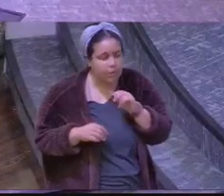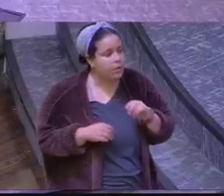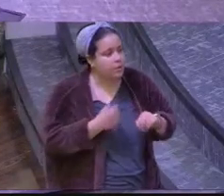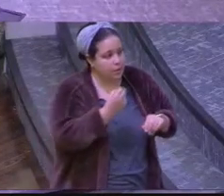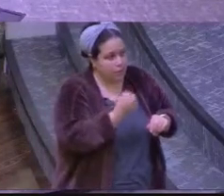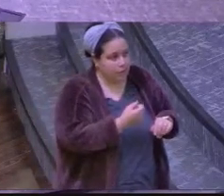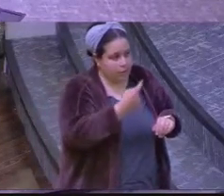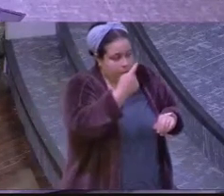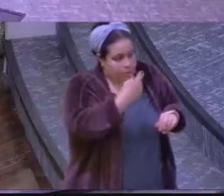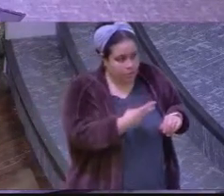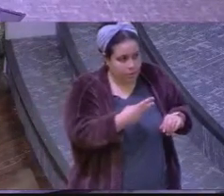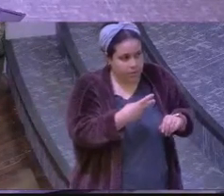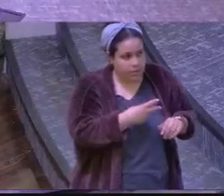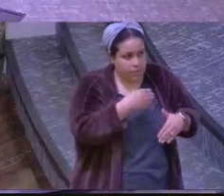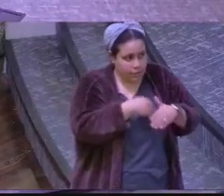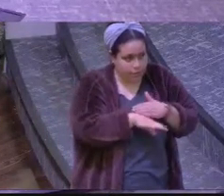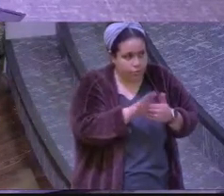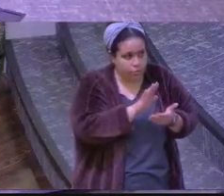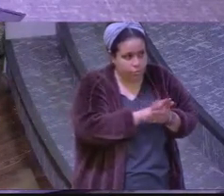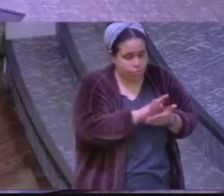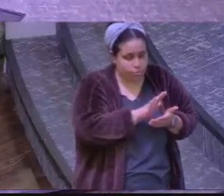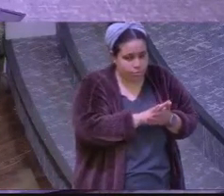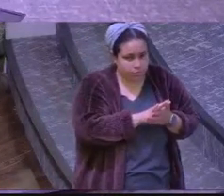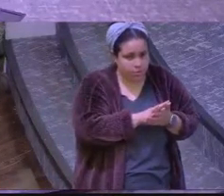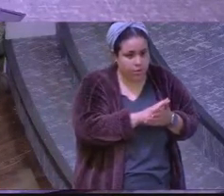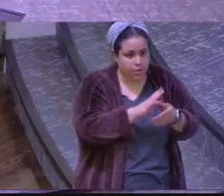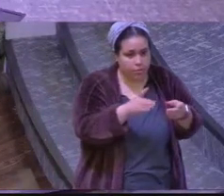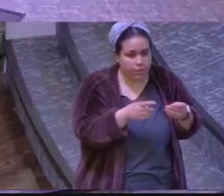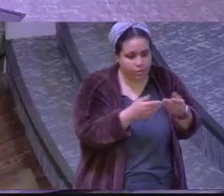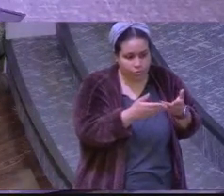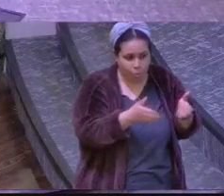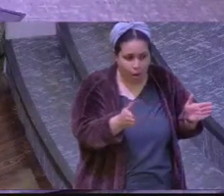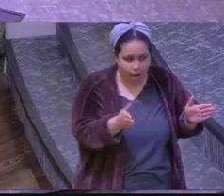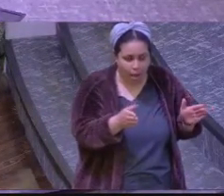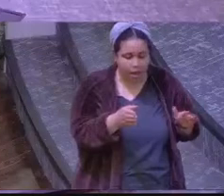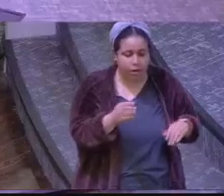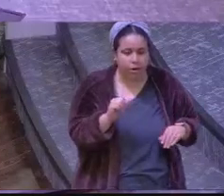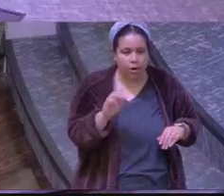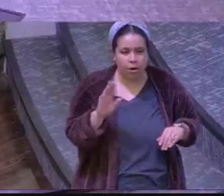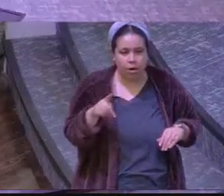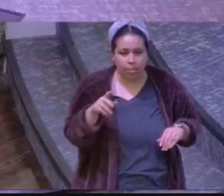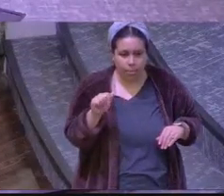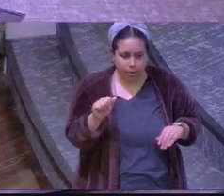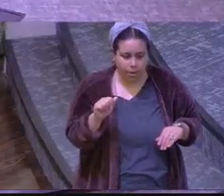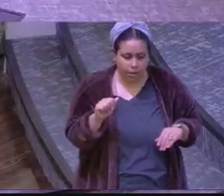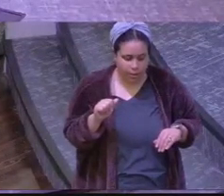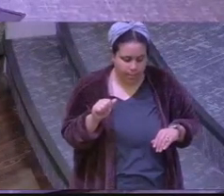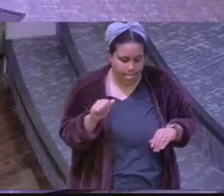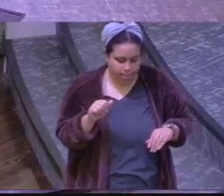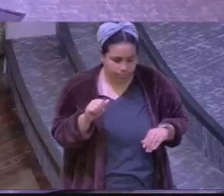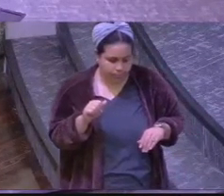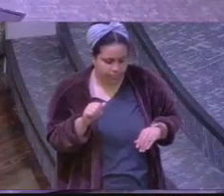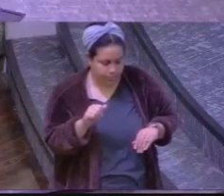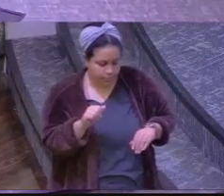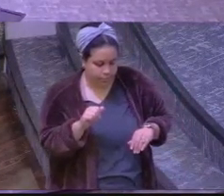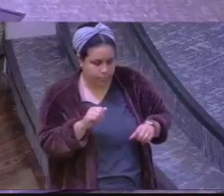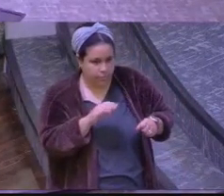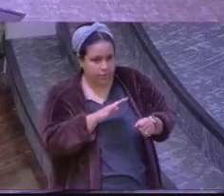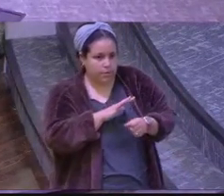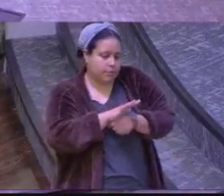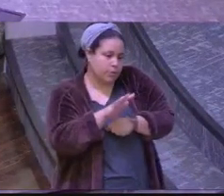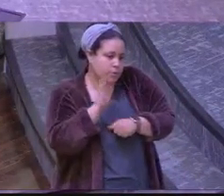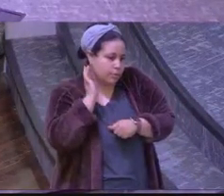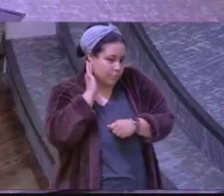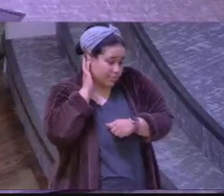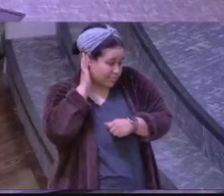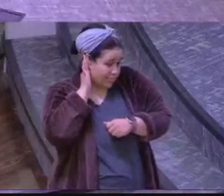The nine district, were more district-wide ARPA positions that kind of touch, you know, the entire district. So